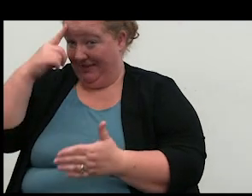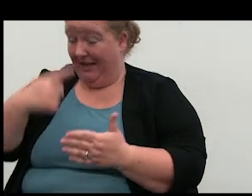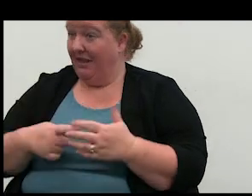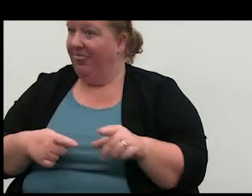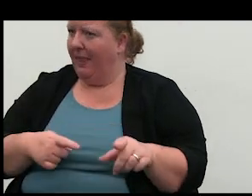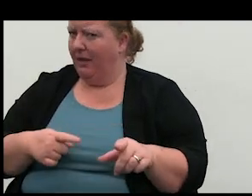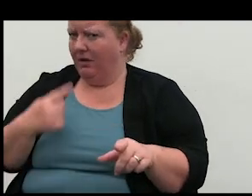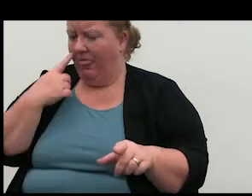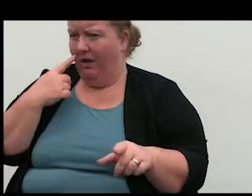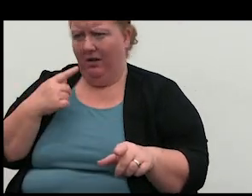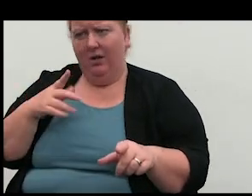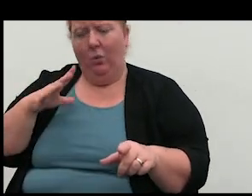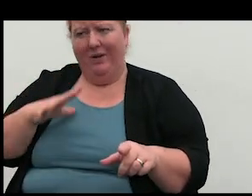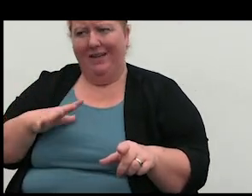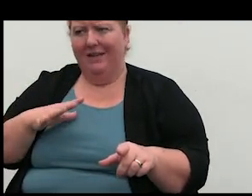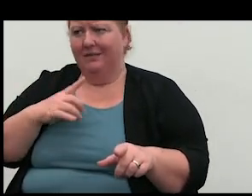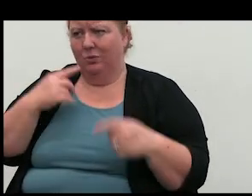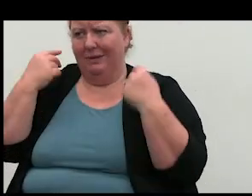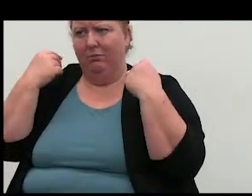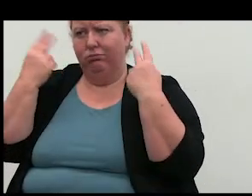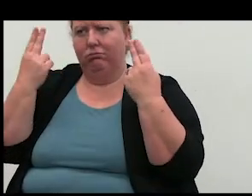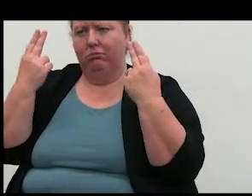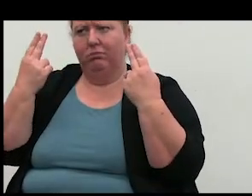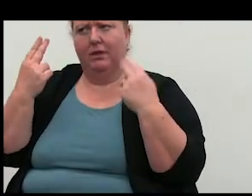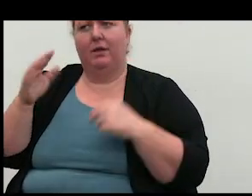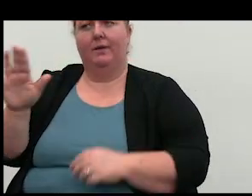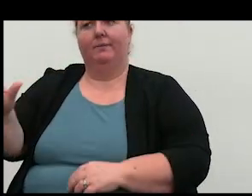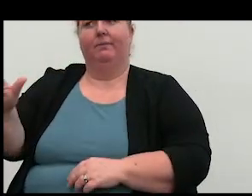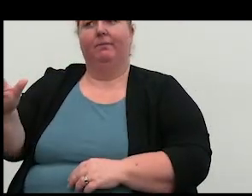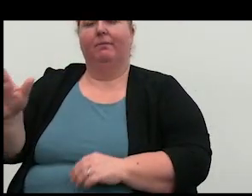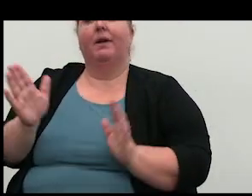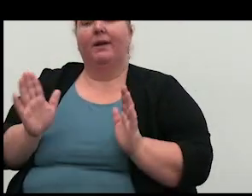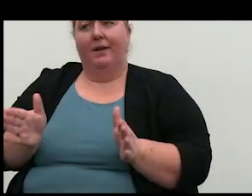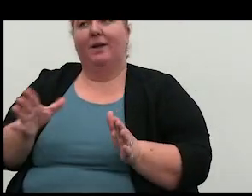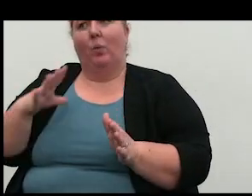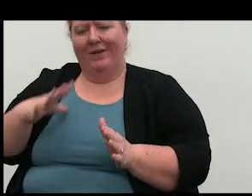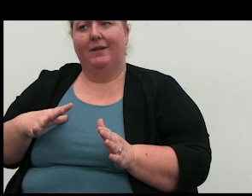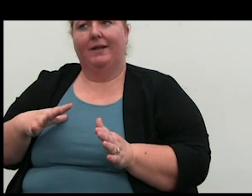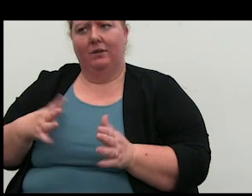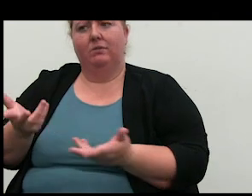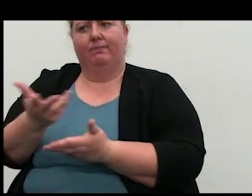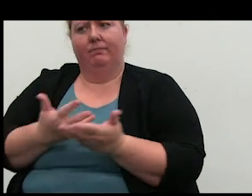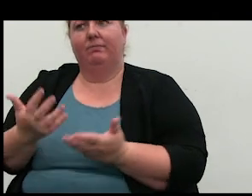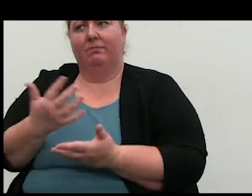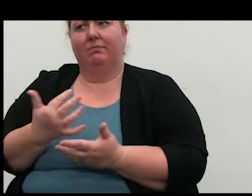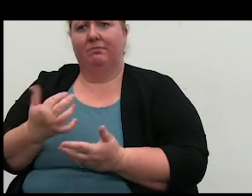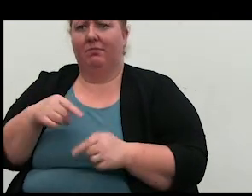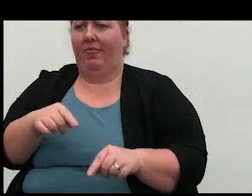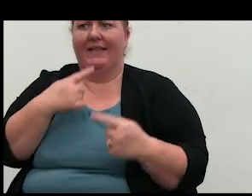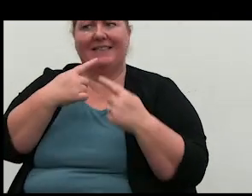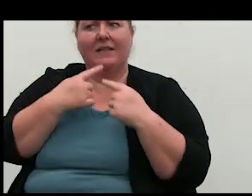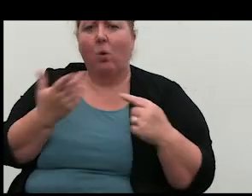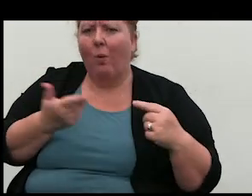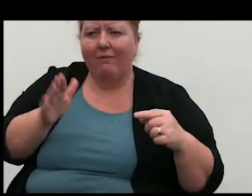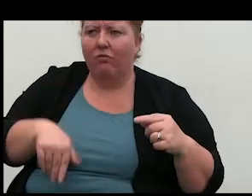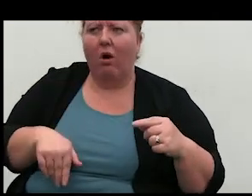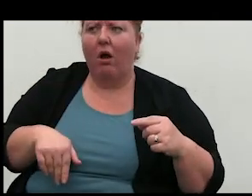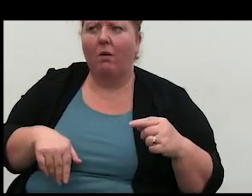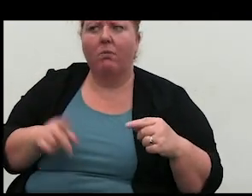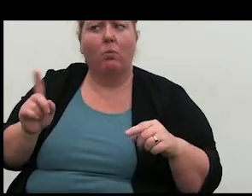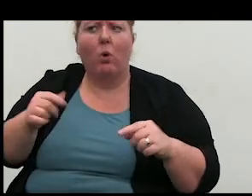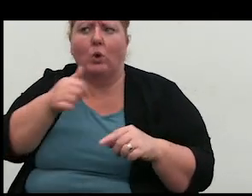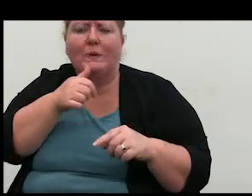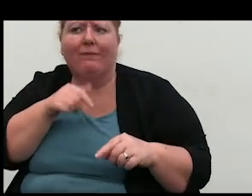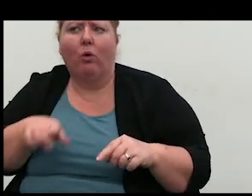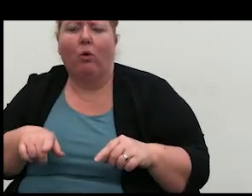then I think we really need to start saying, okay, now we really need to talk about what's this data, where does it come from, what's it